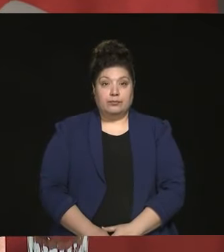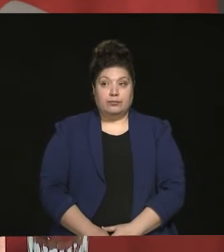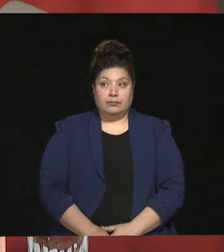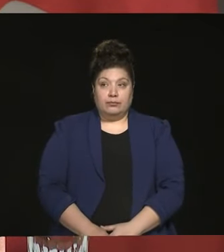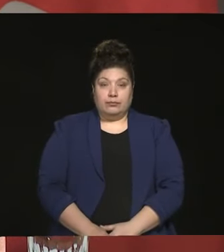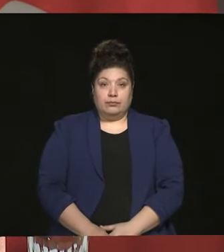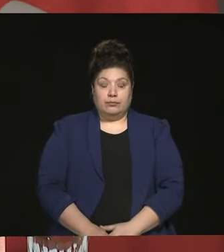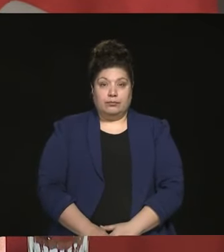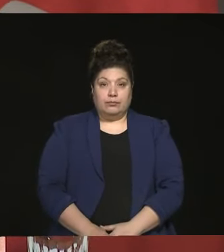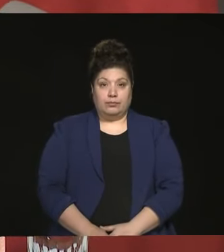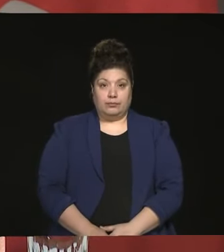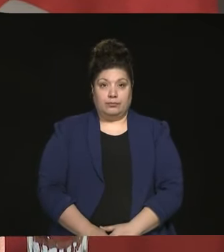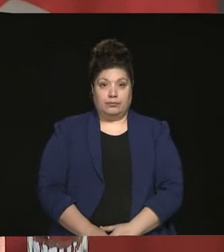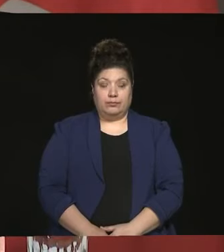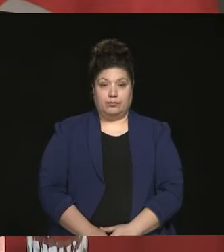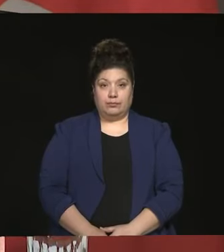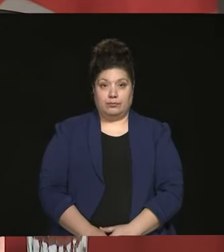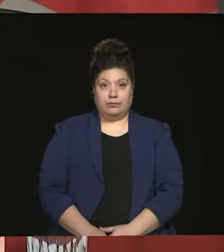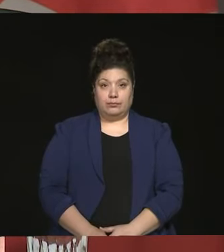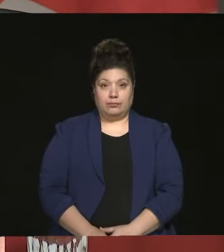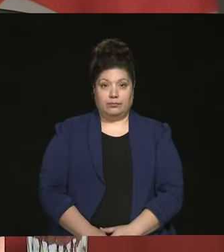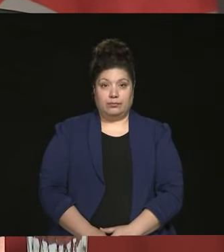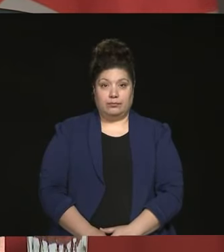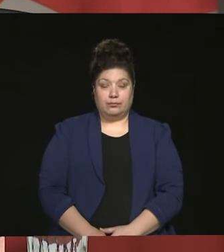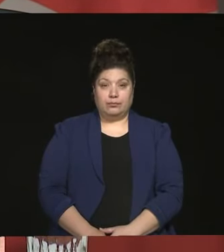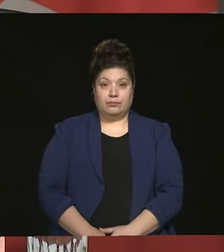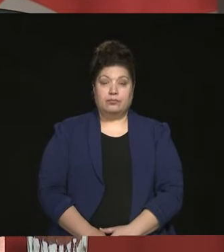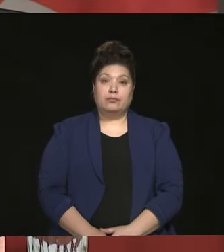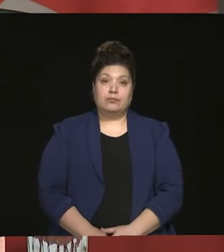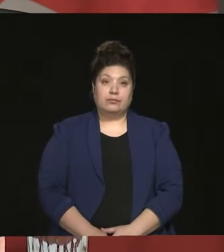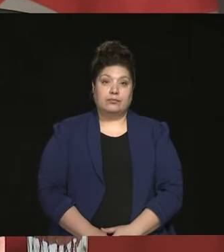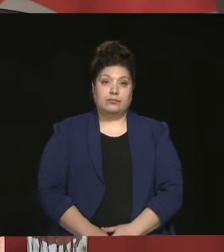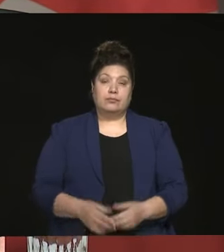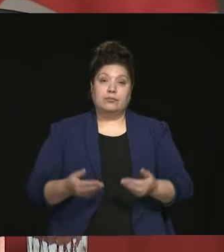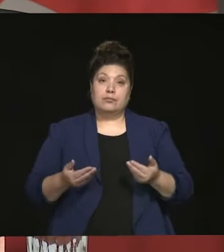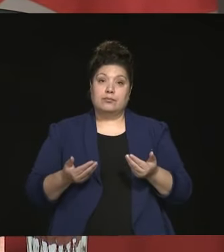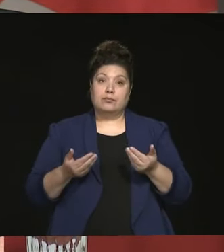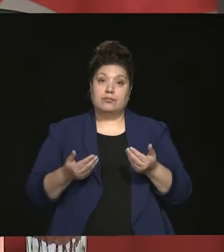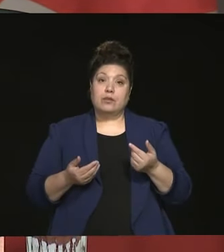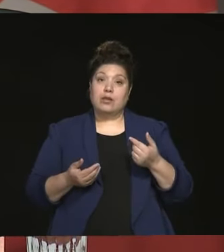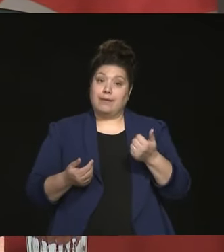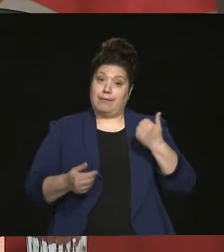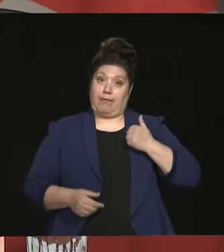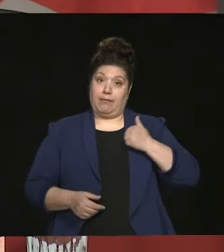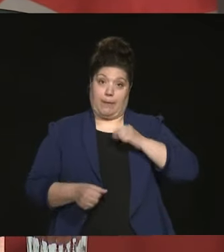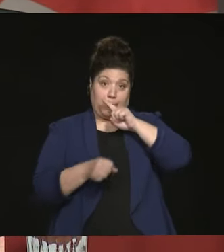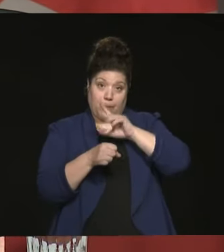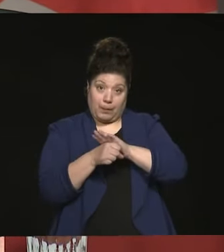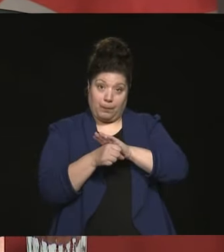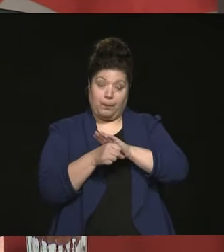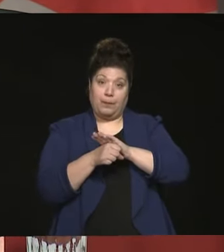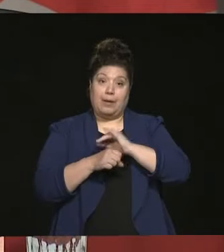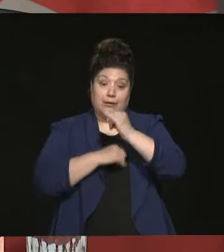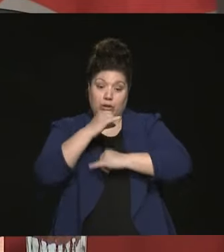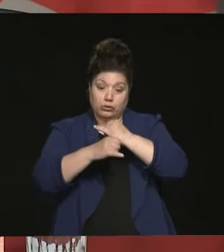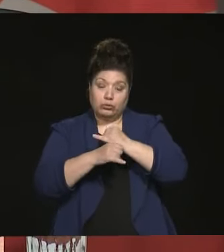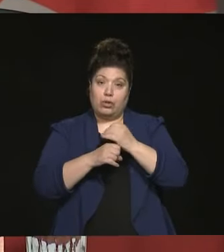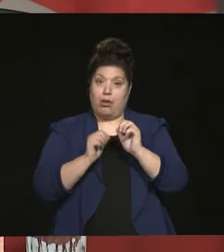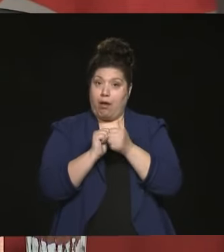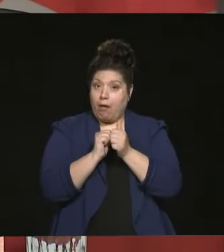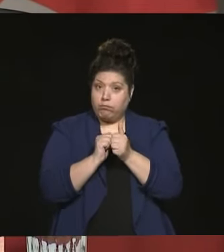nos engagements internationaux concernant le traitement des réfugiés. Et le Canada